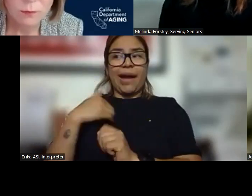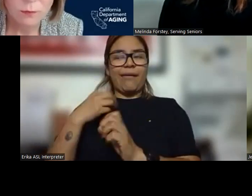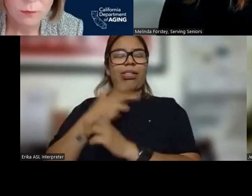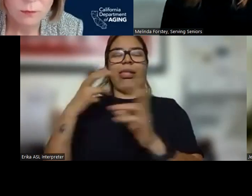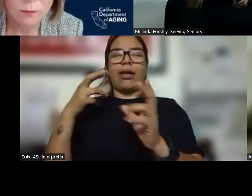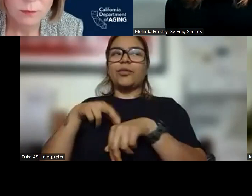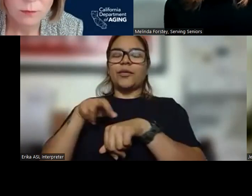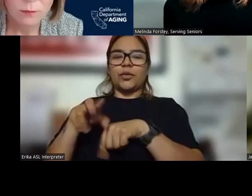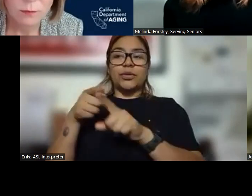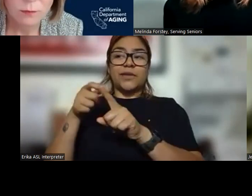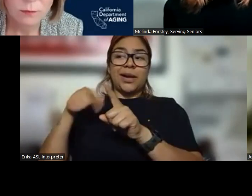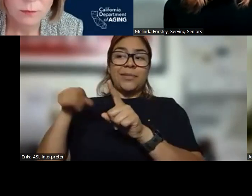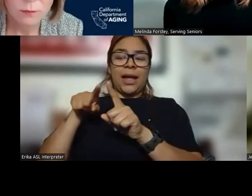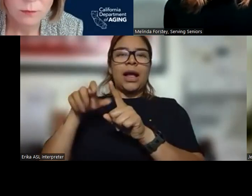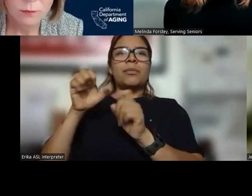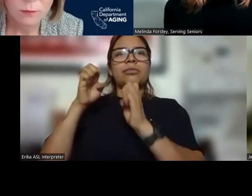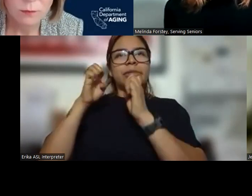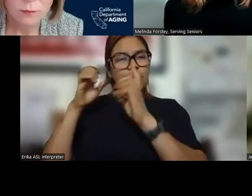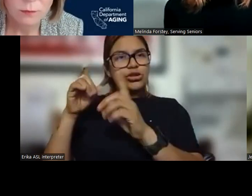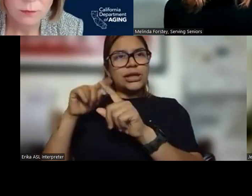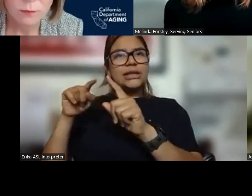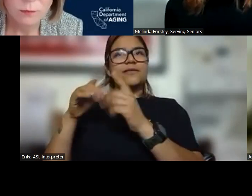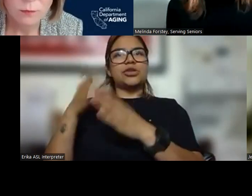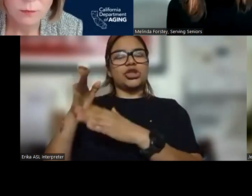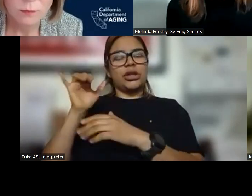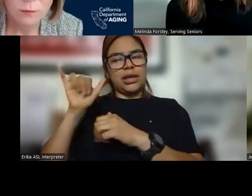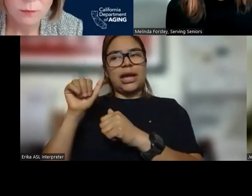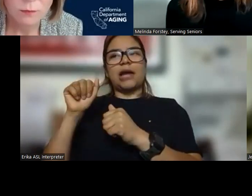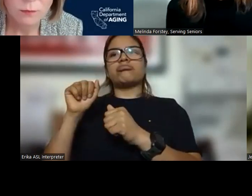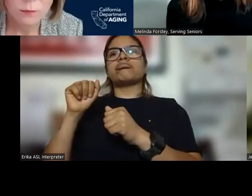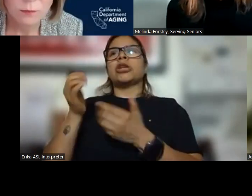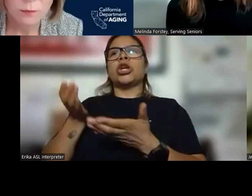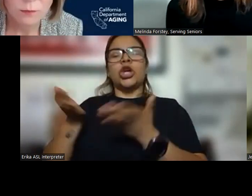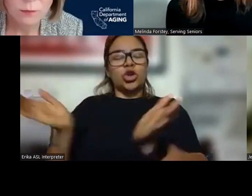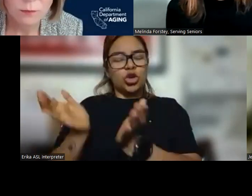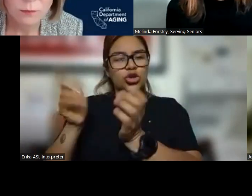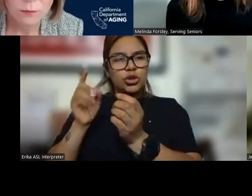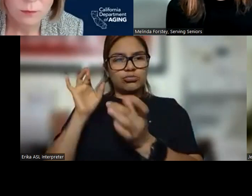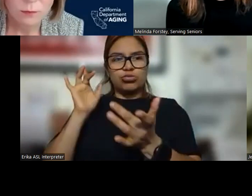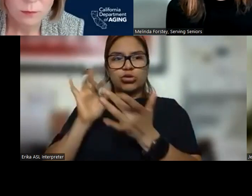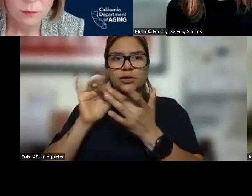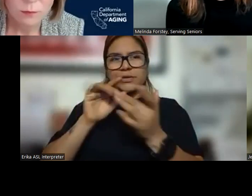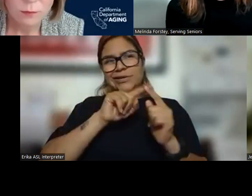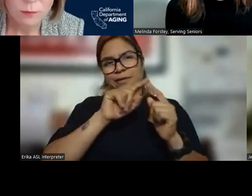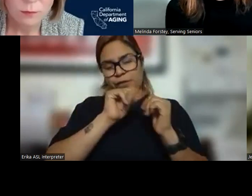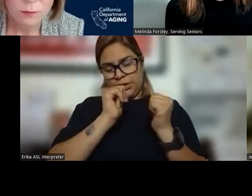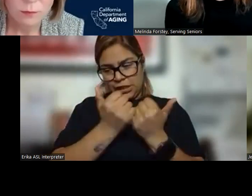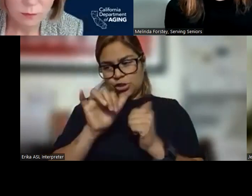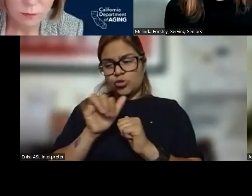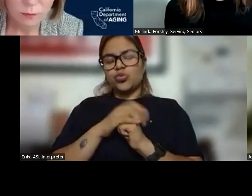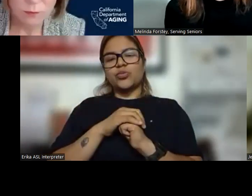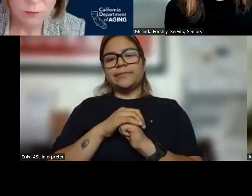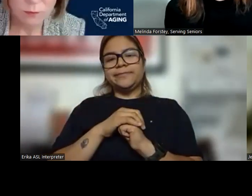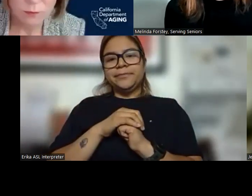then educate people on what that could look like and encourage them to reach out. And then in terms of CalAIM, we're in